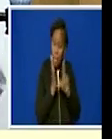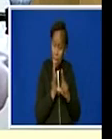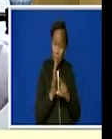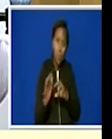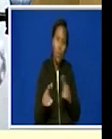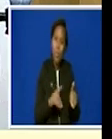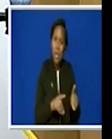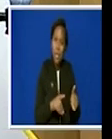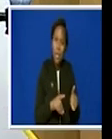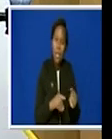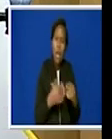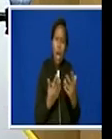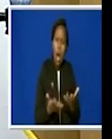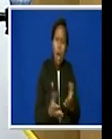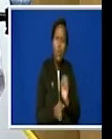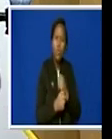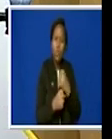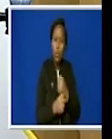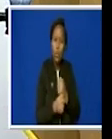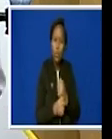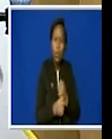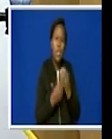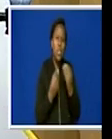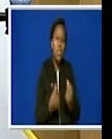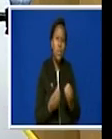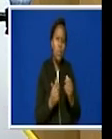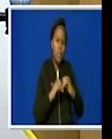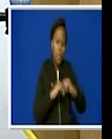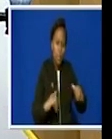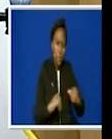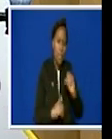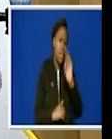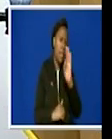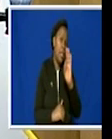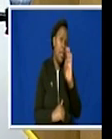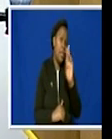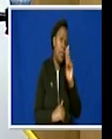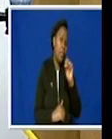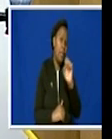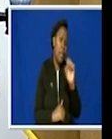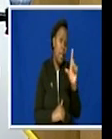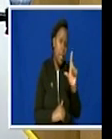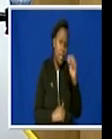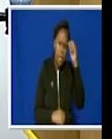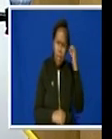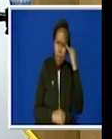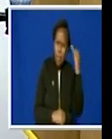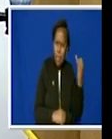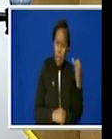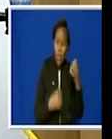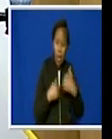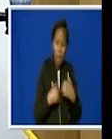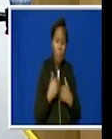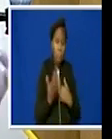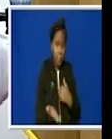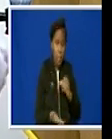with how to make a simple separative funnel. Yes. Imagine that you are ready with your separative